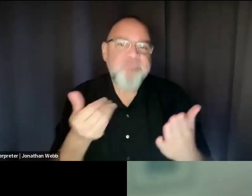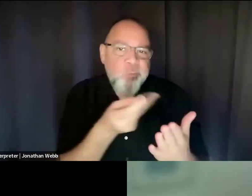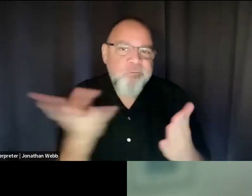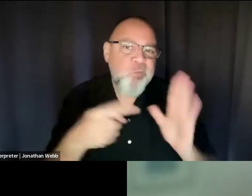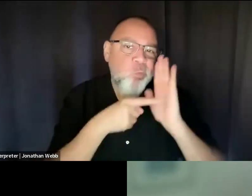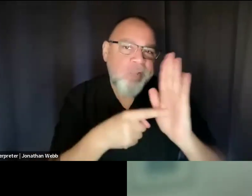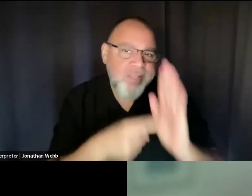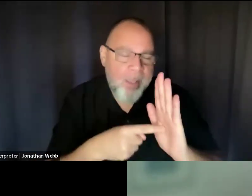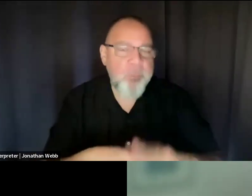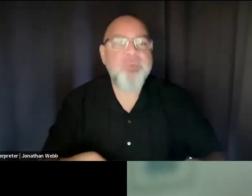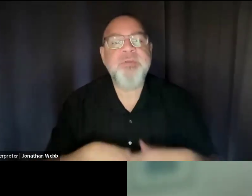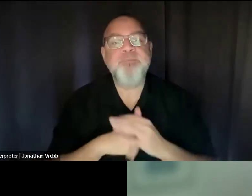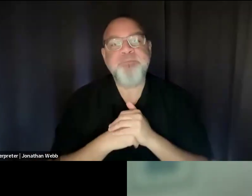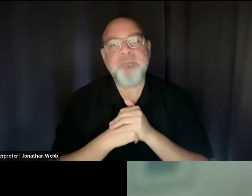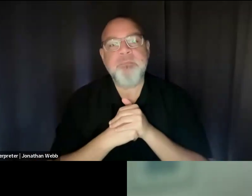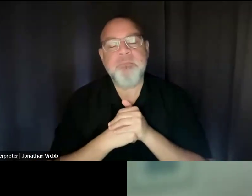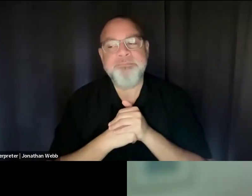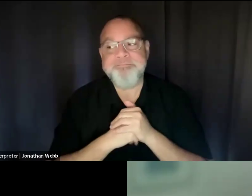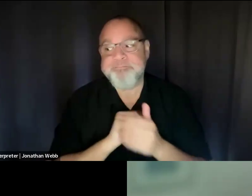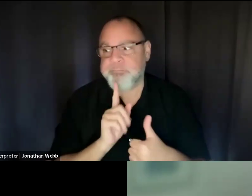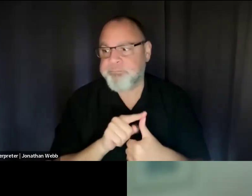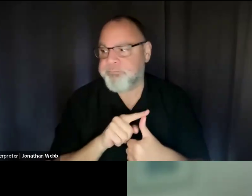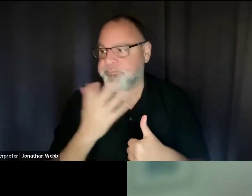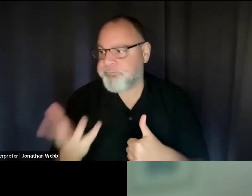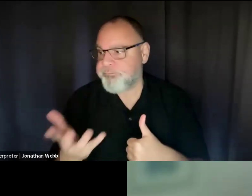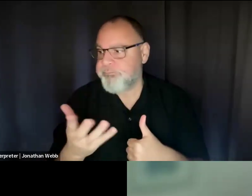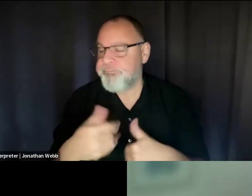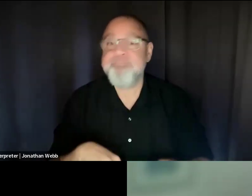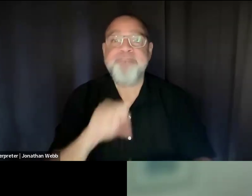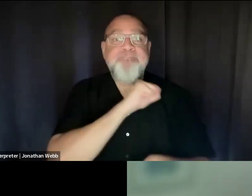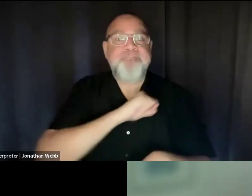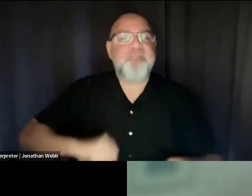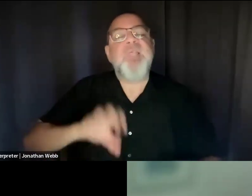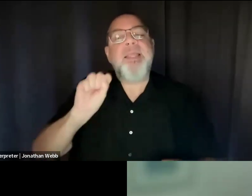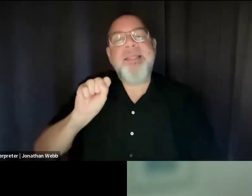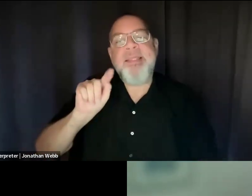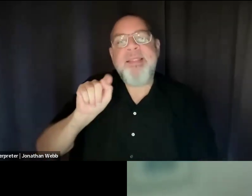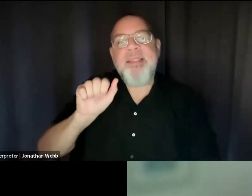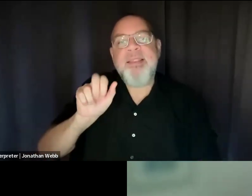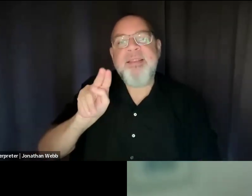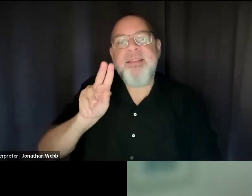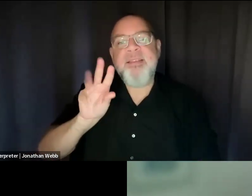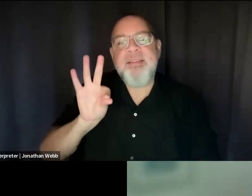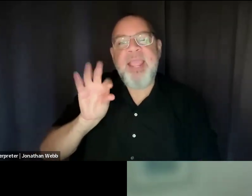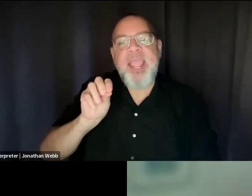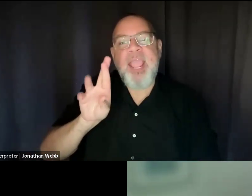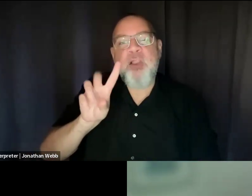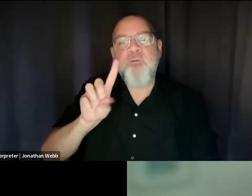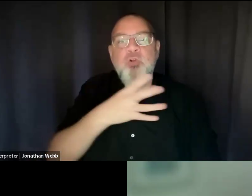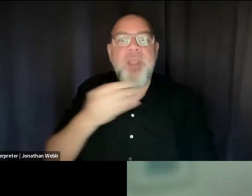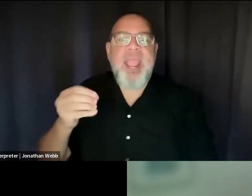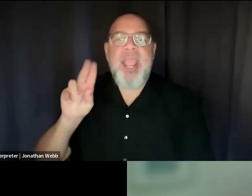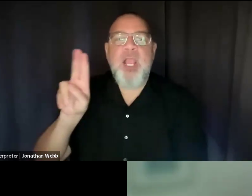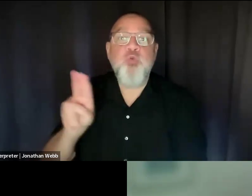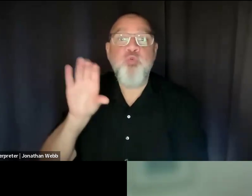um, let's look at Stanford and UC Berkeley. I would just look at those two partners specifically. You